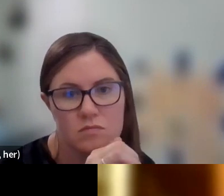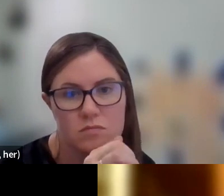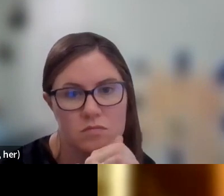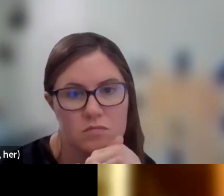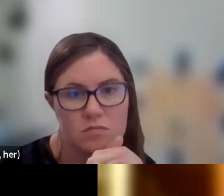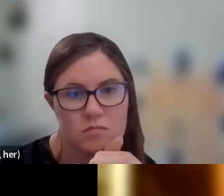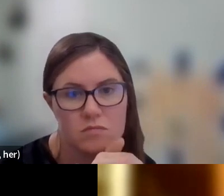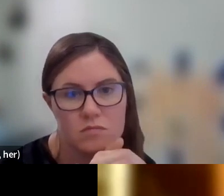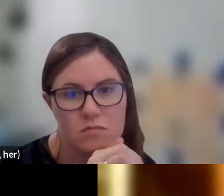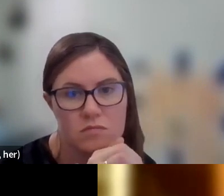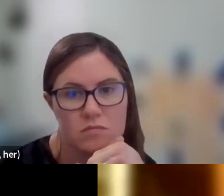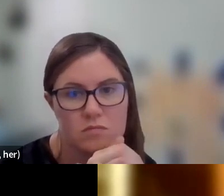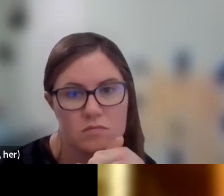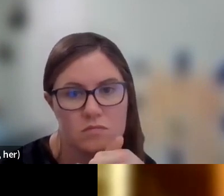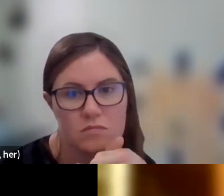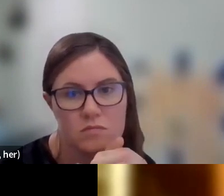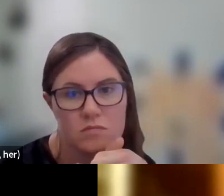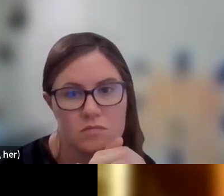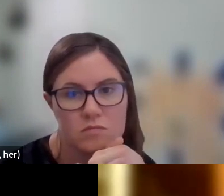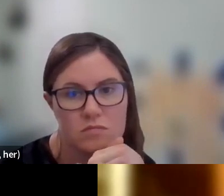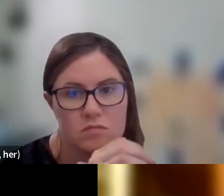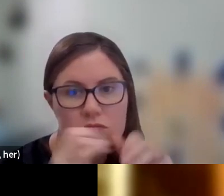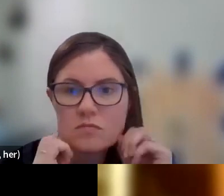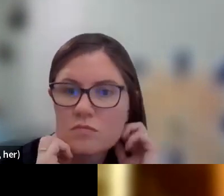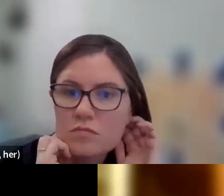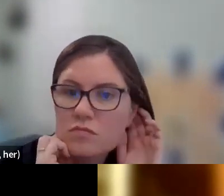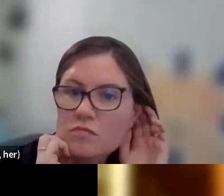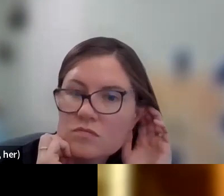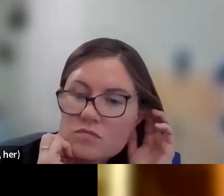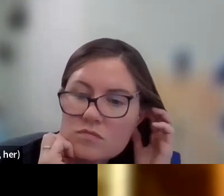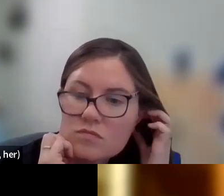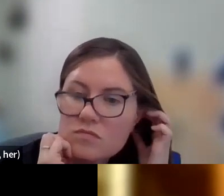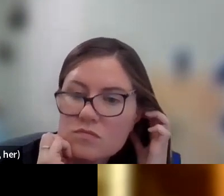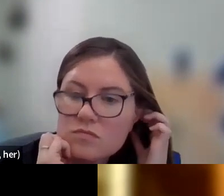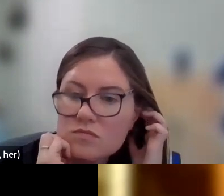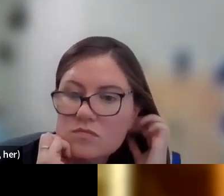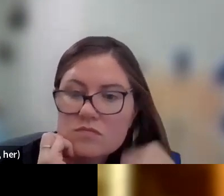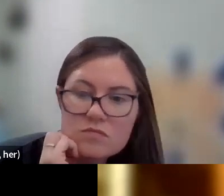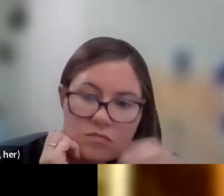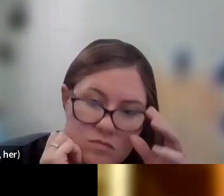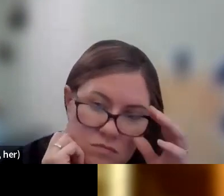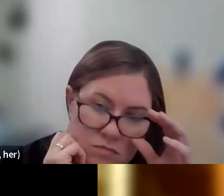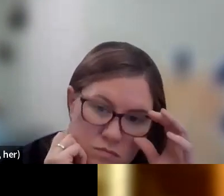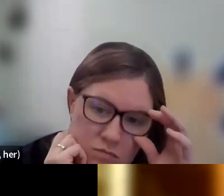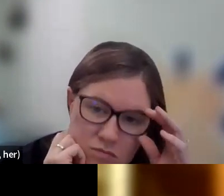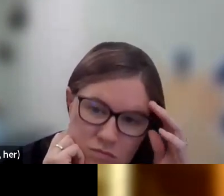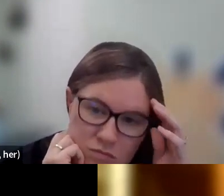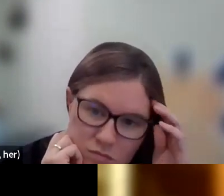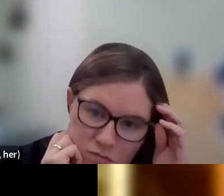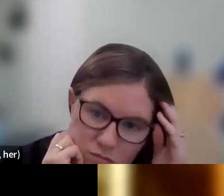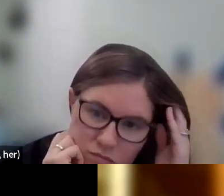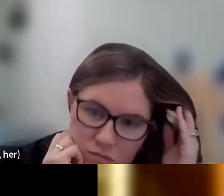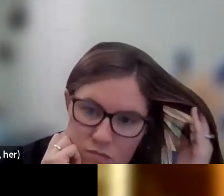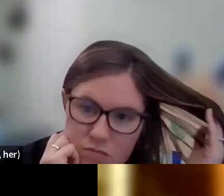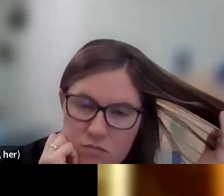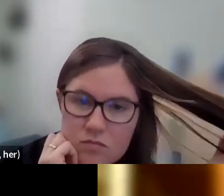routes? I think we need advocacy at all ages. So like, I don't think it's so much like, does our generation